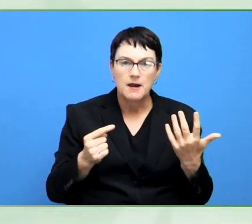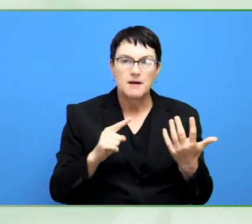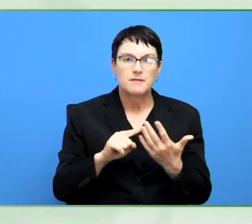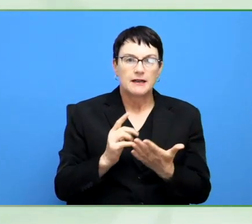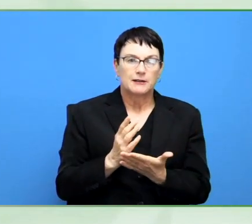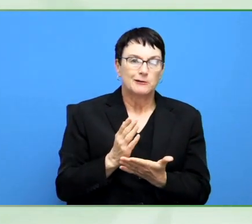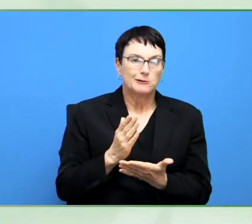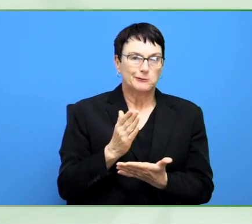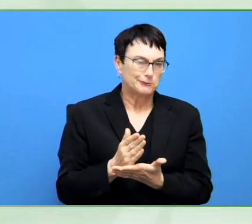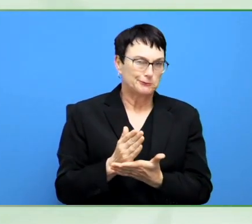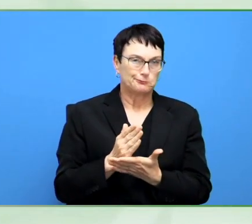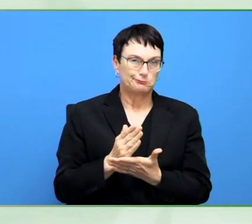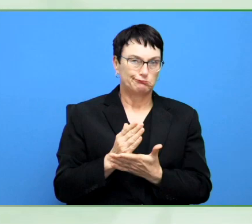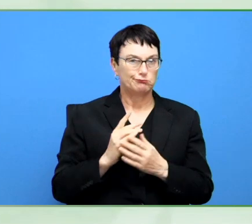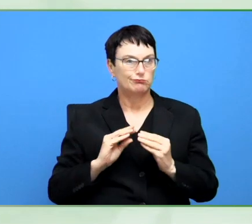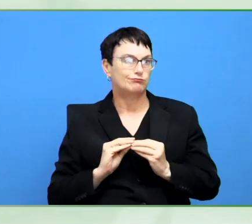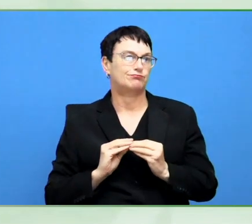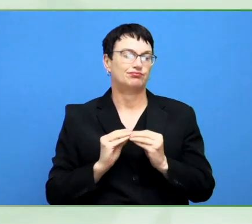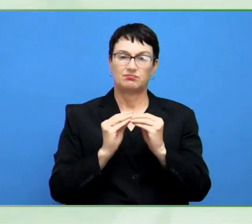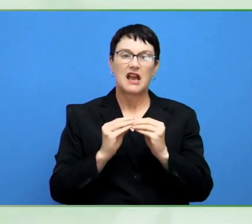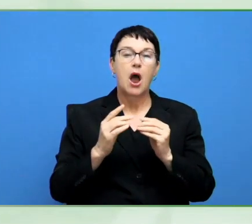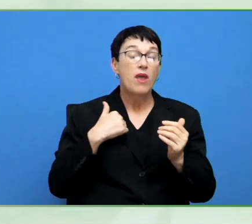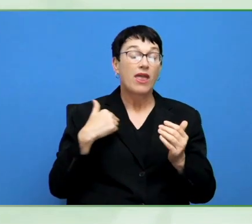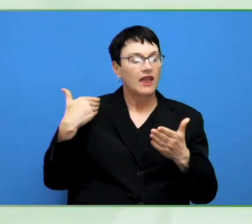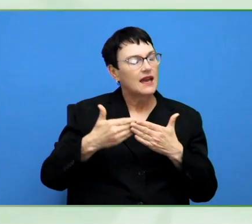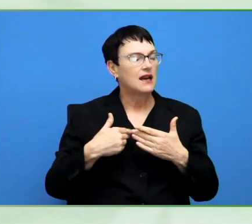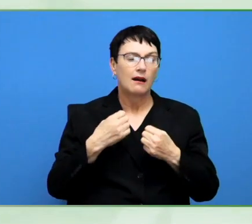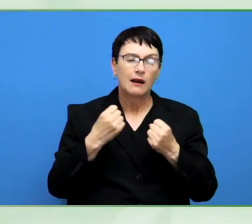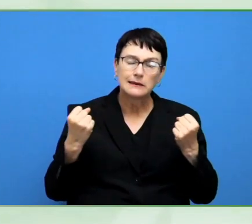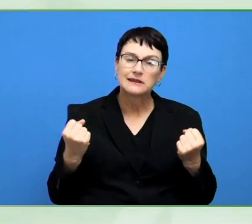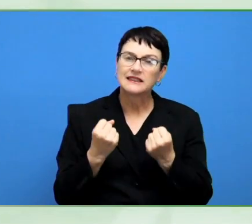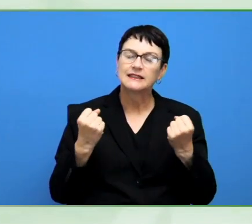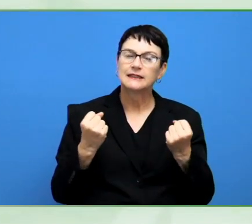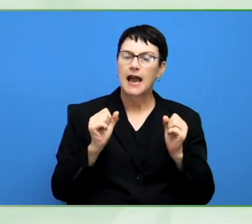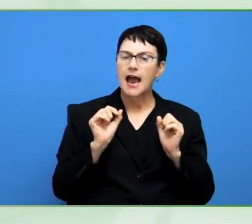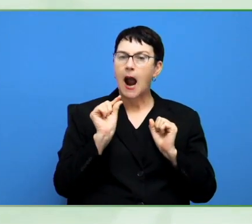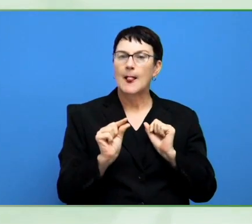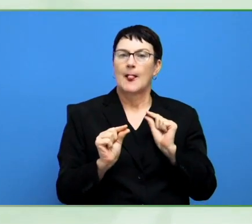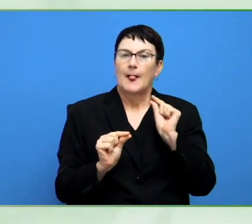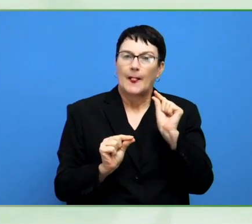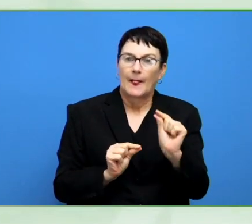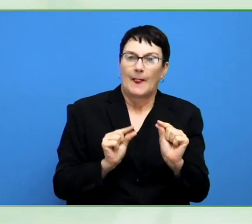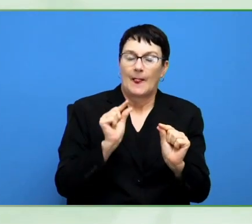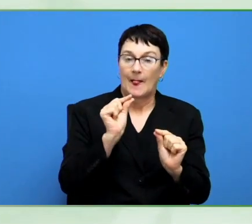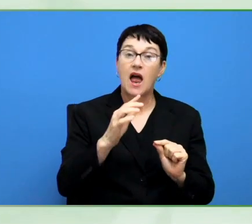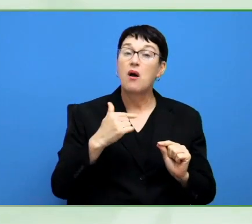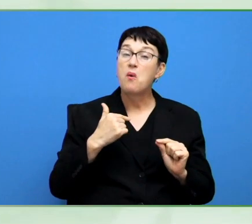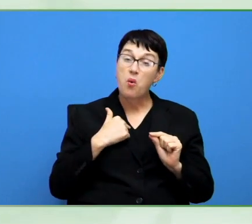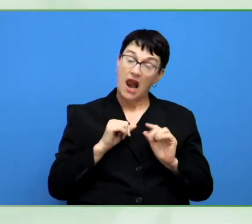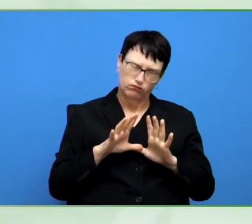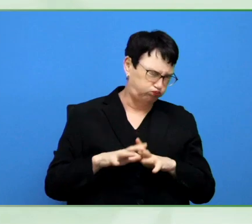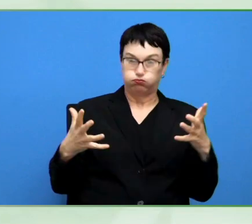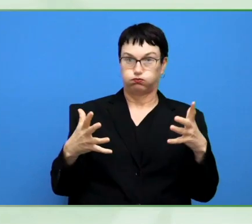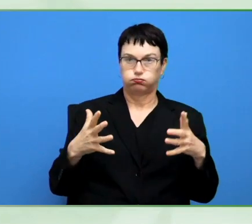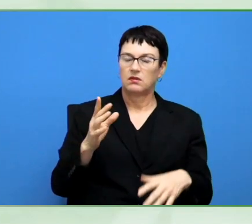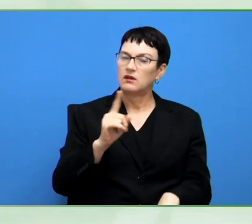very organically, so with zero investment, so it was very slow but very sustainable. So today, whenever we go to a new market, we try